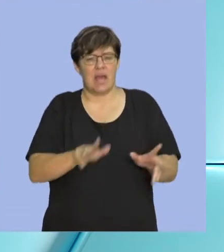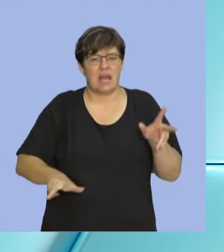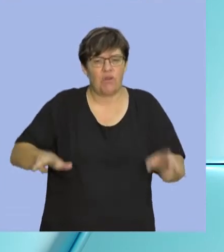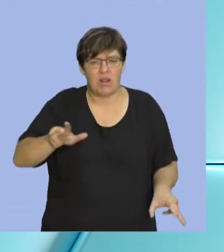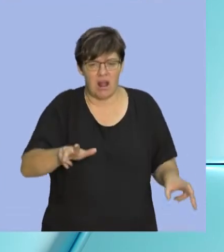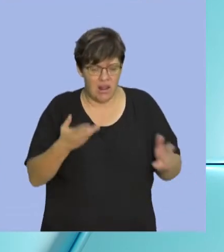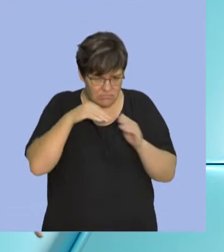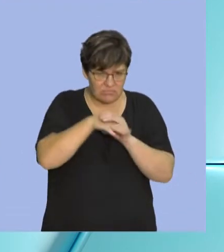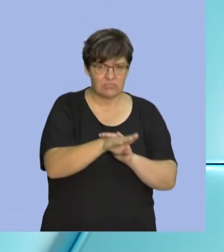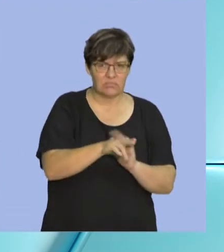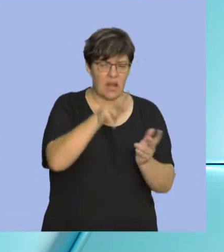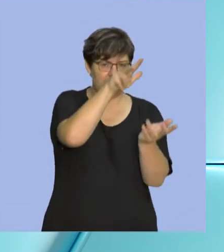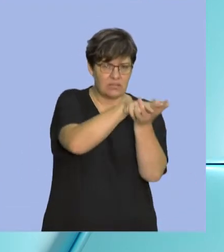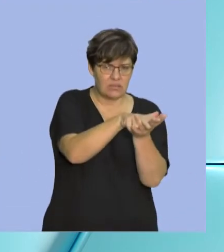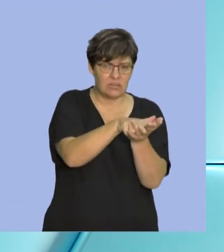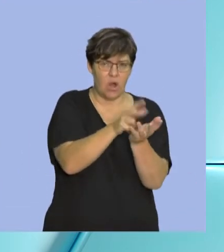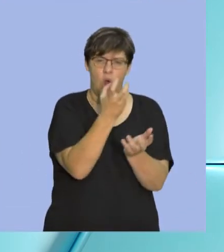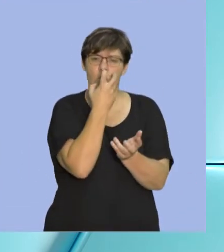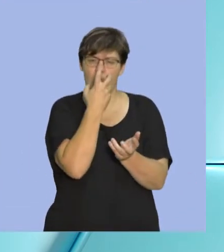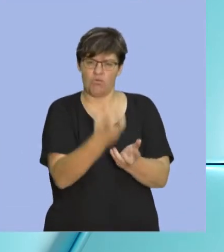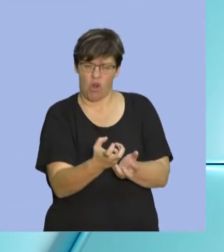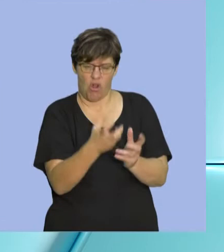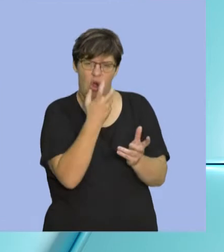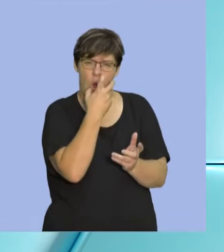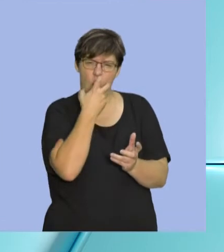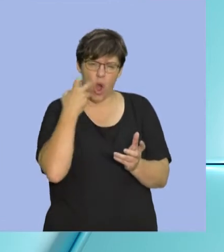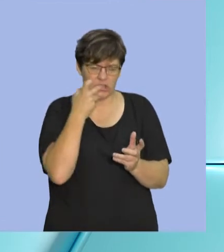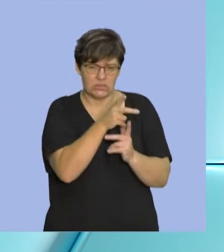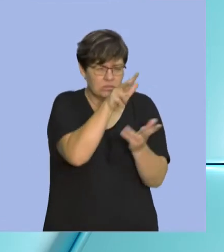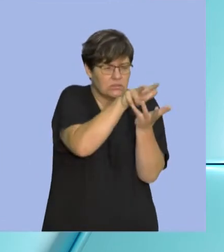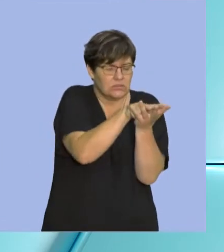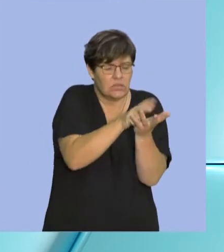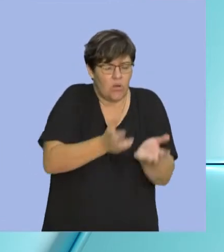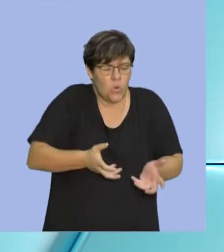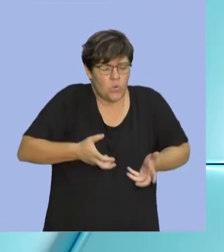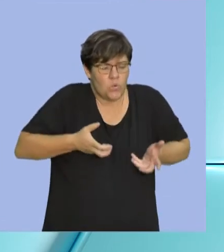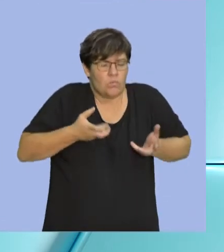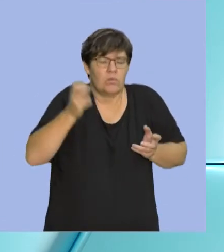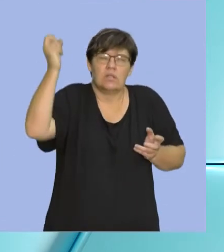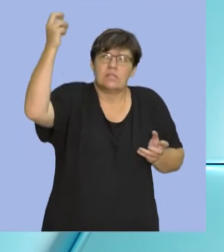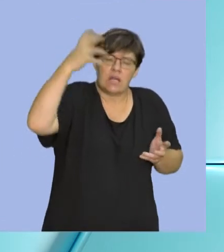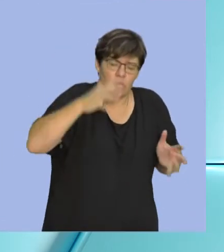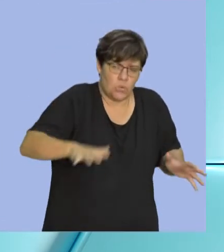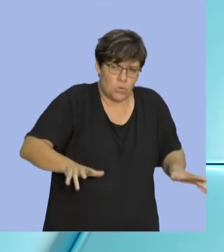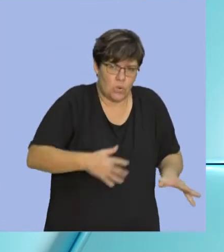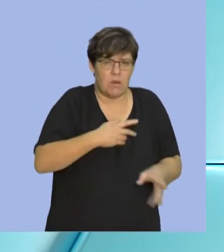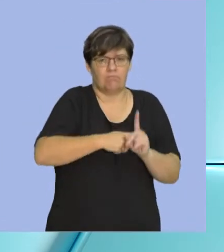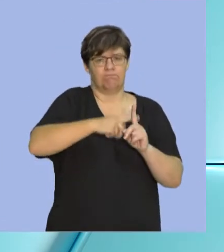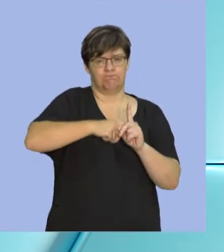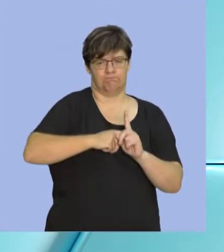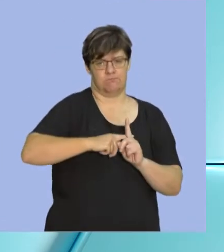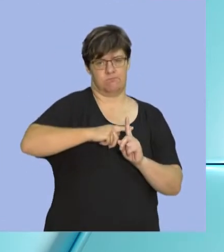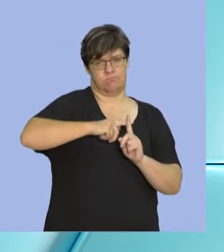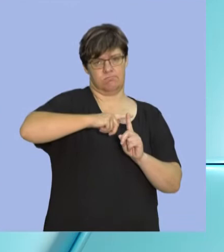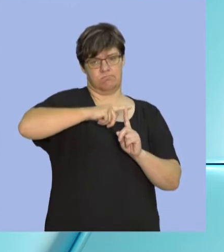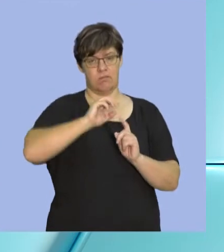come out and they bask on hot rocks and they absorb that heat from there to increase their body temperatures. We also see